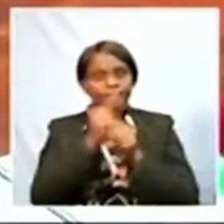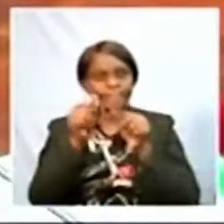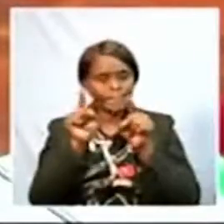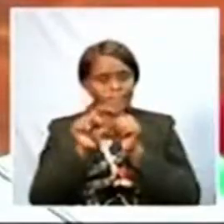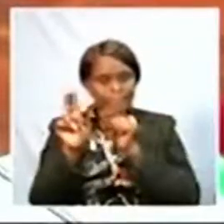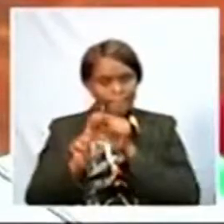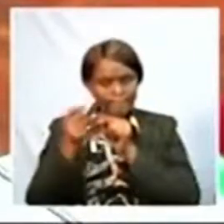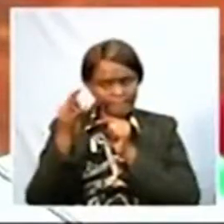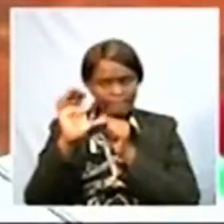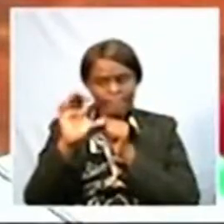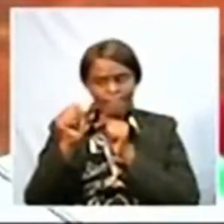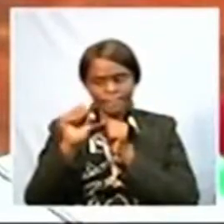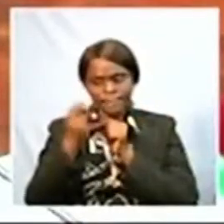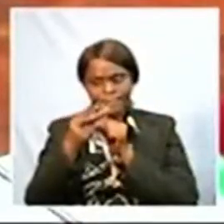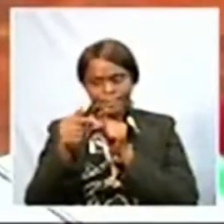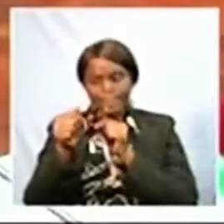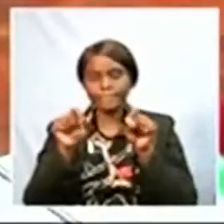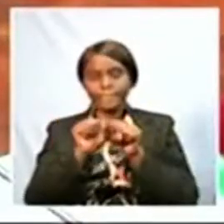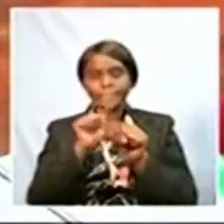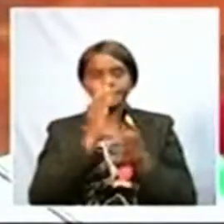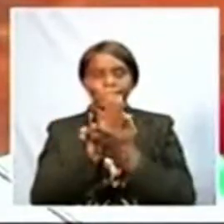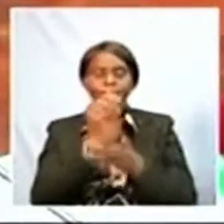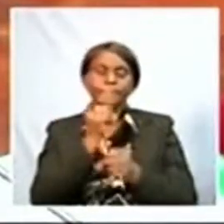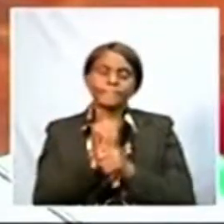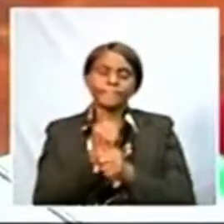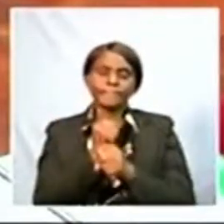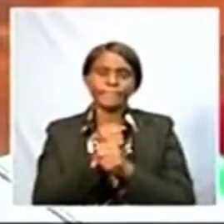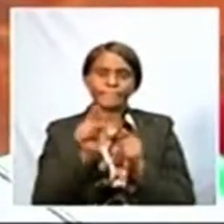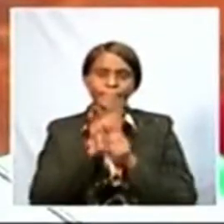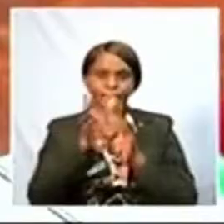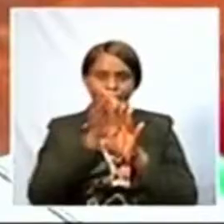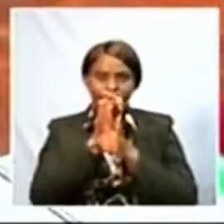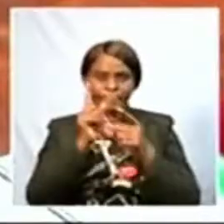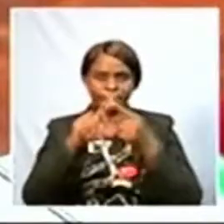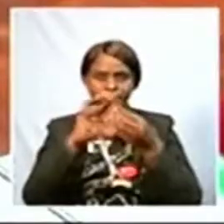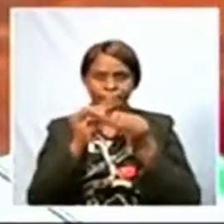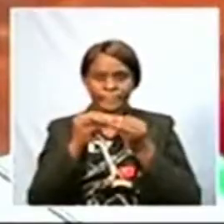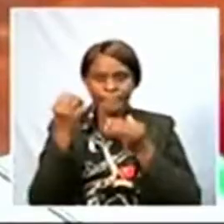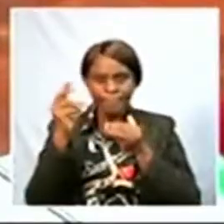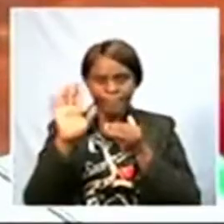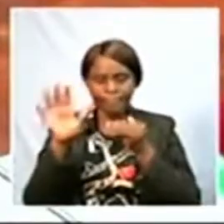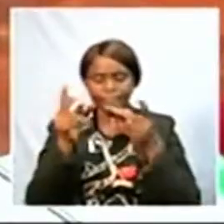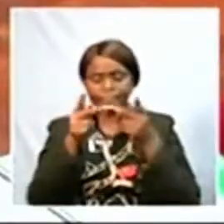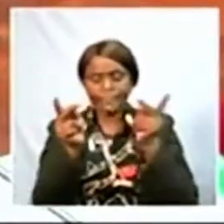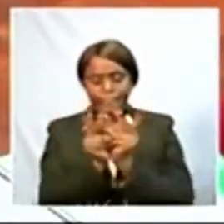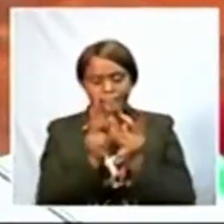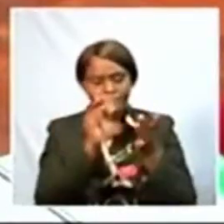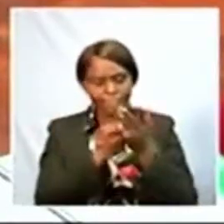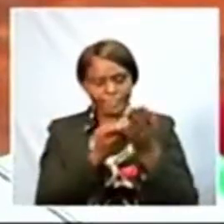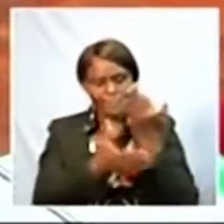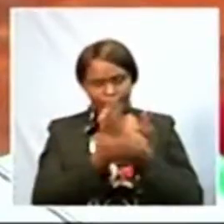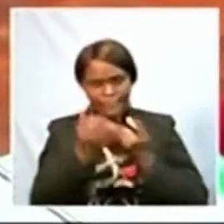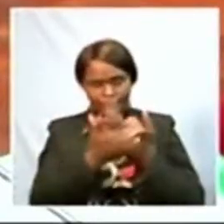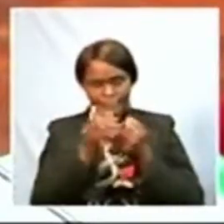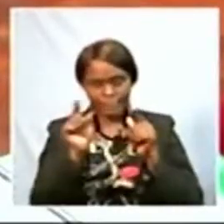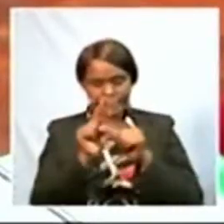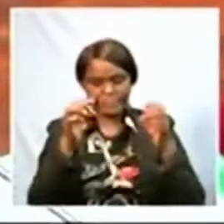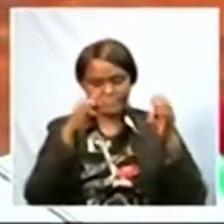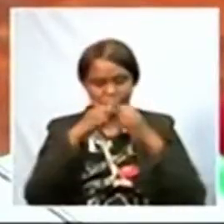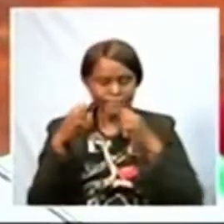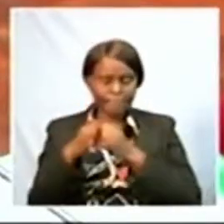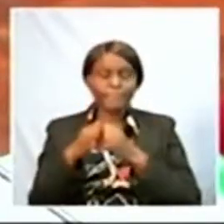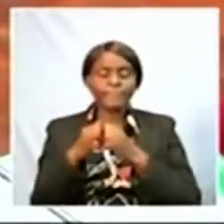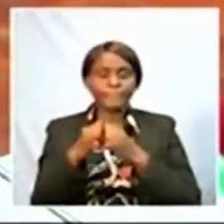use of cash has since been discontinued. Refer to Appendix 12 for online platform placement forms and bank